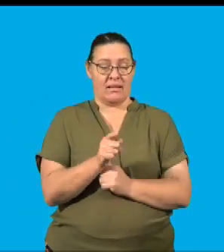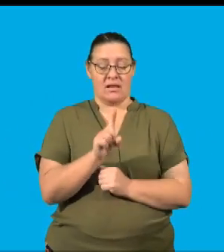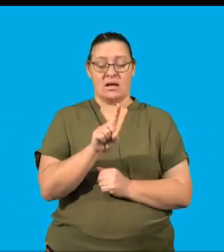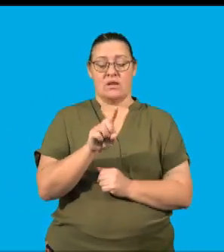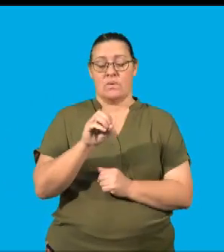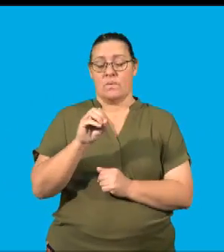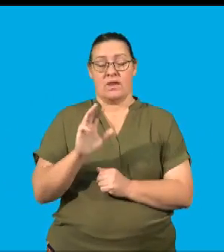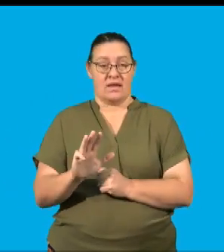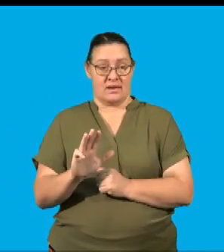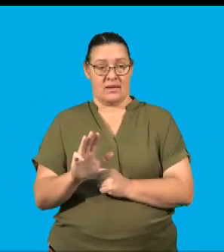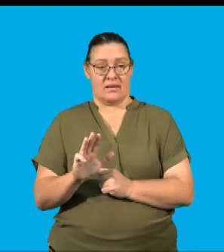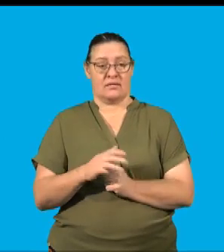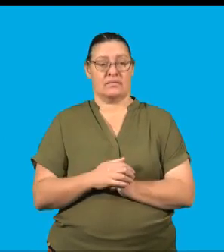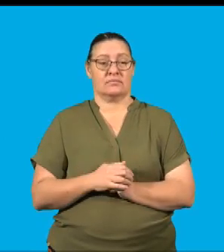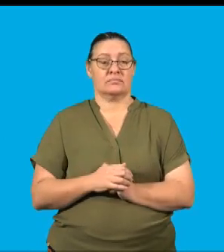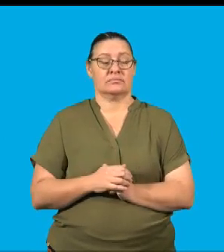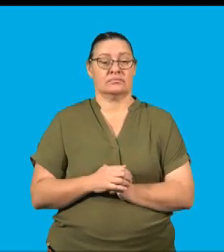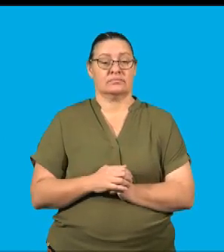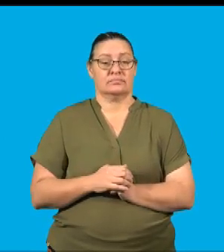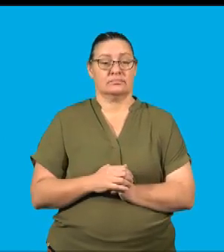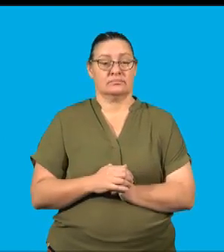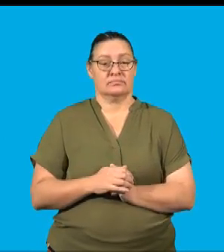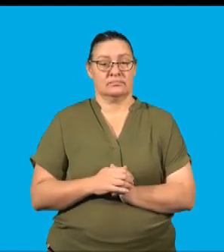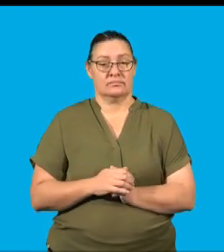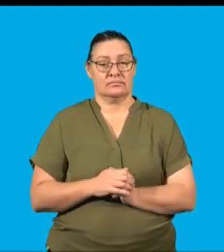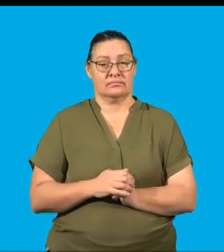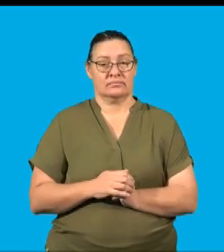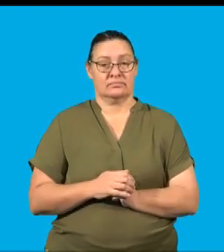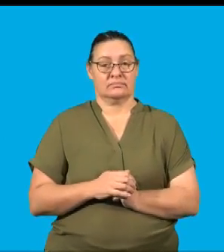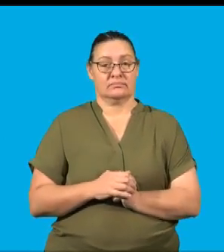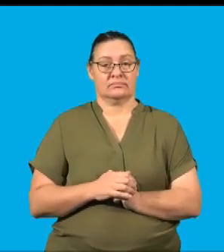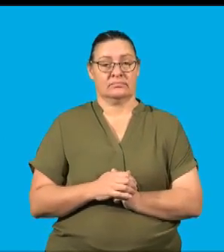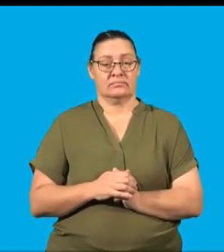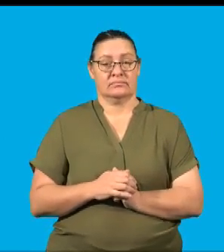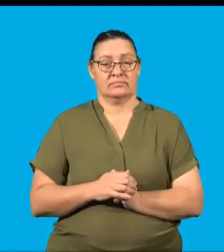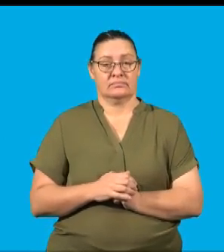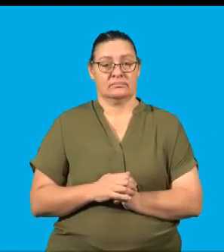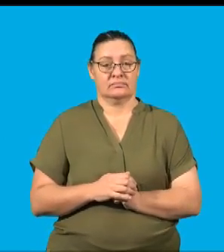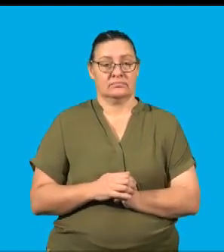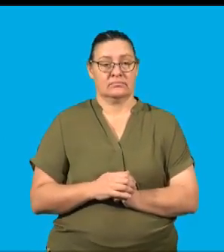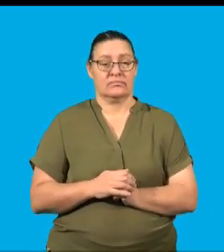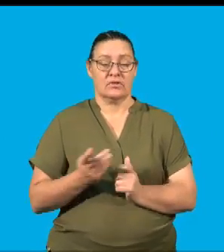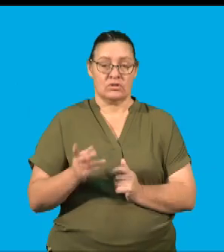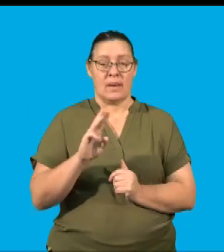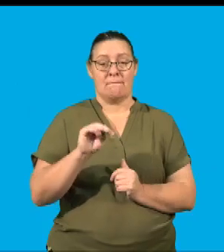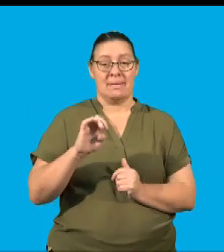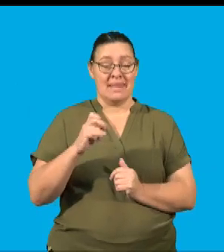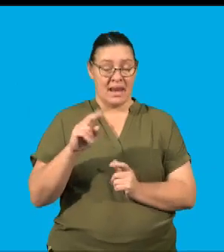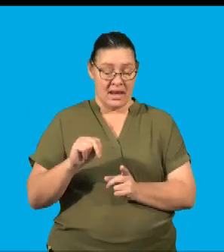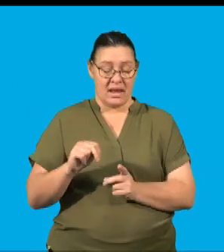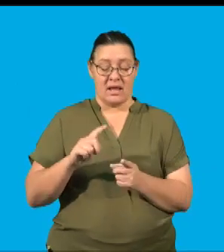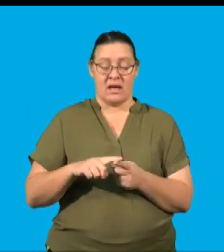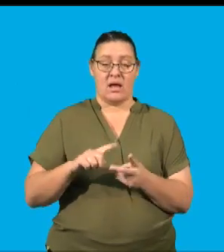Q2. Therefore, the value of Q2 is 109. Q2 and median are the same